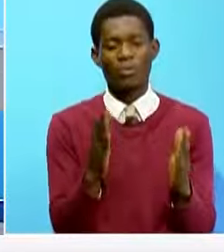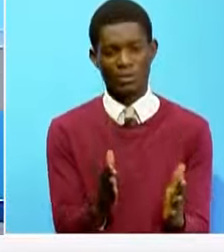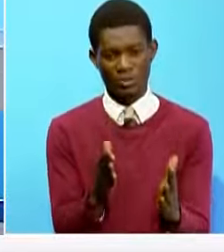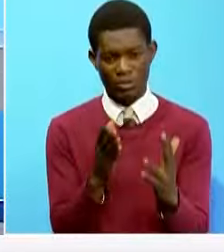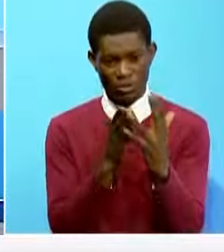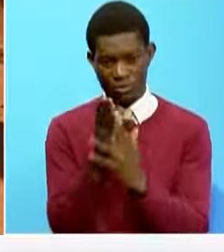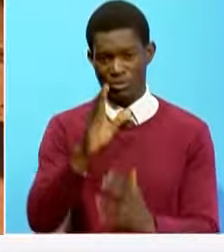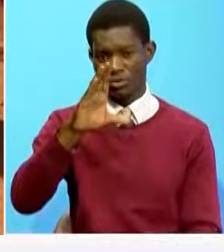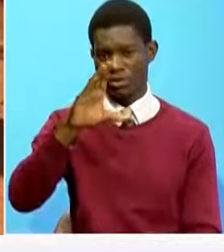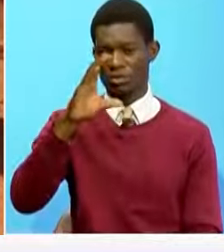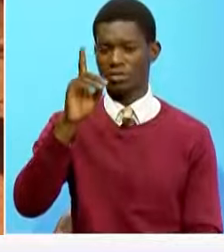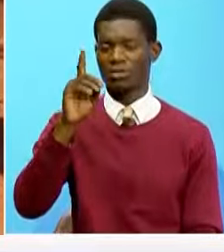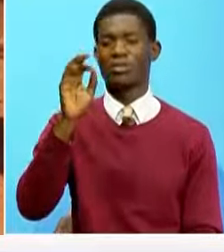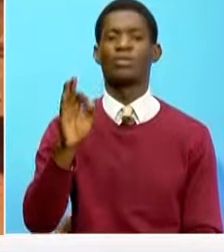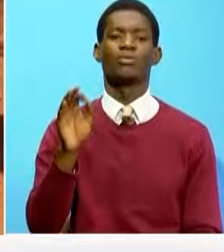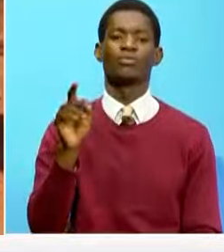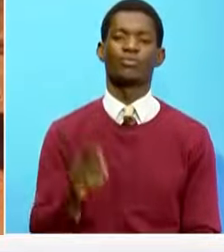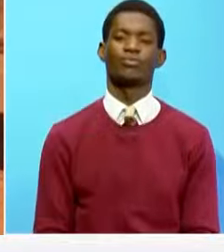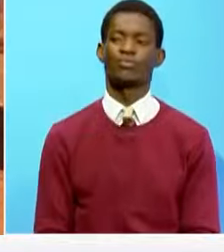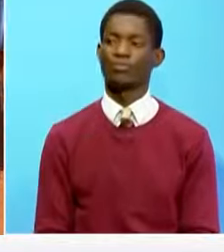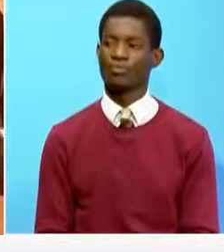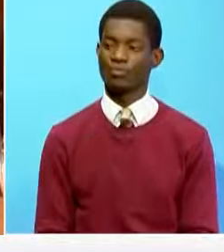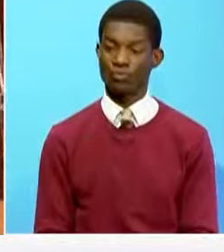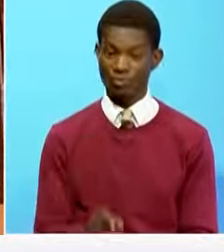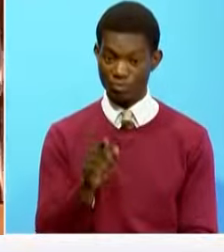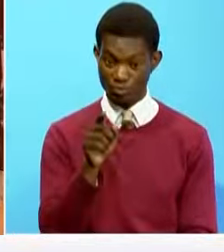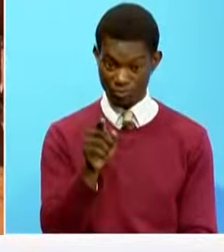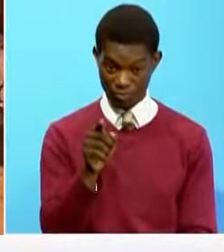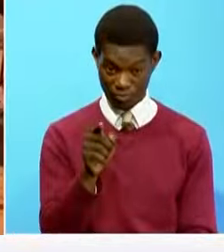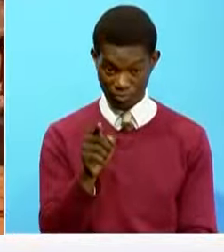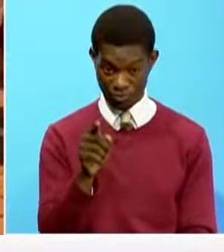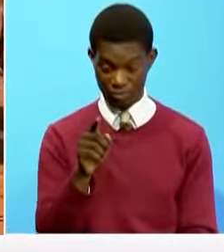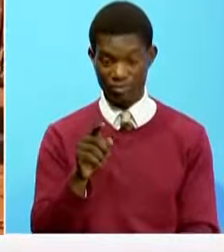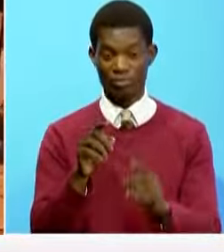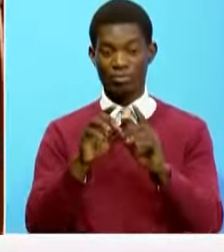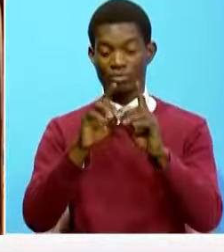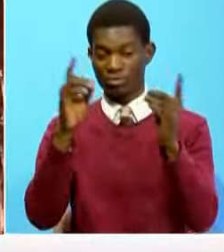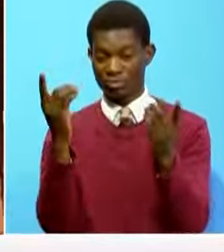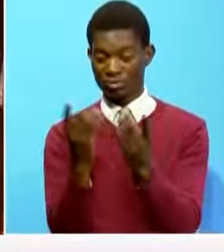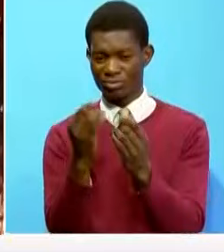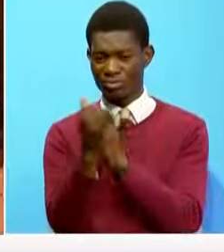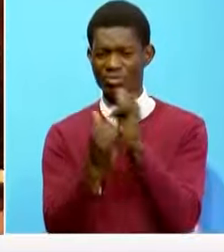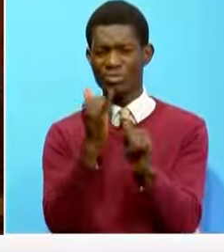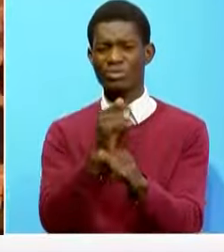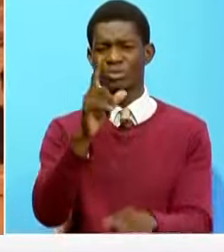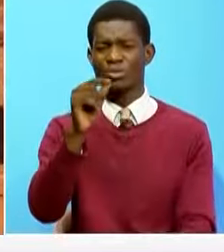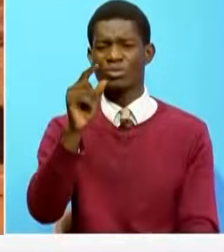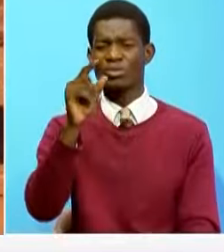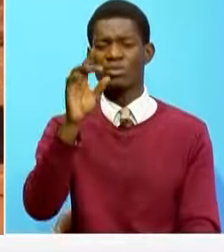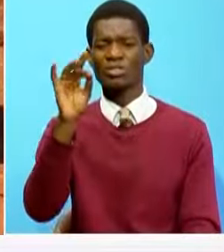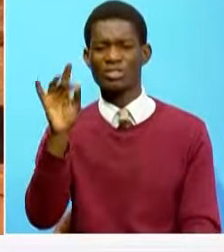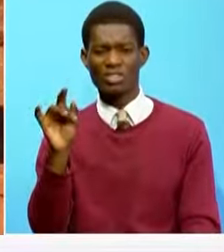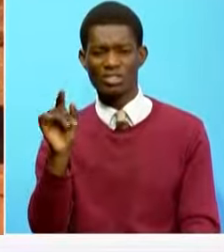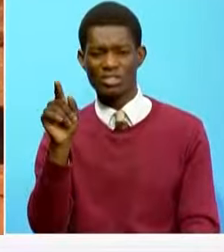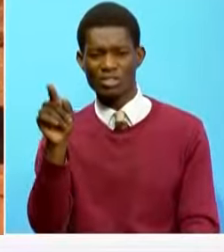look at this report. From the time it was declared a district in 2018, Chipangali has depended on Chipata District to